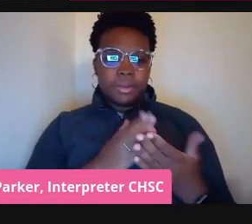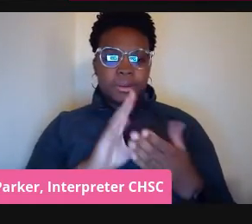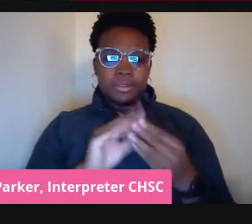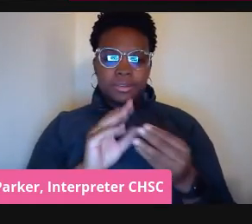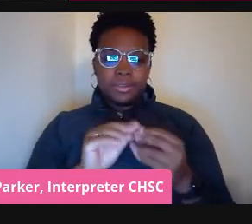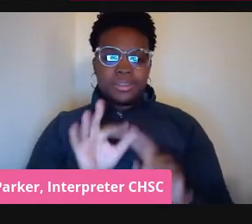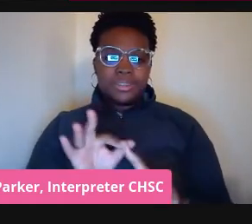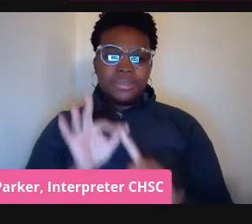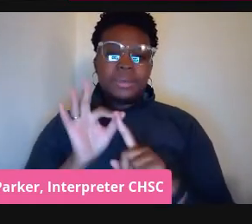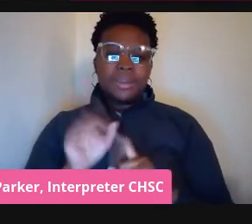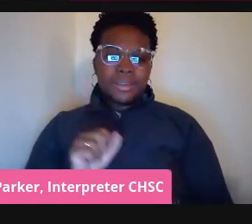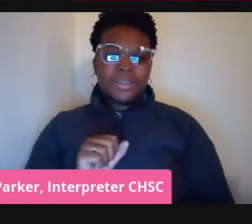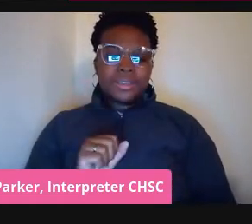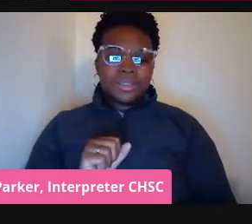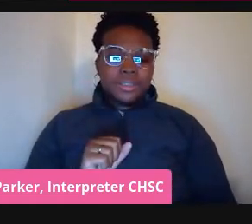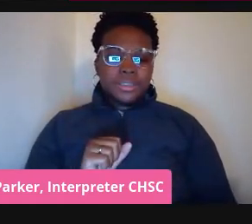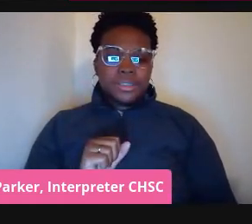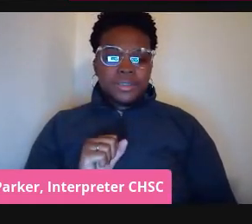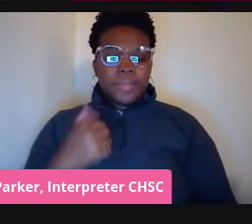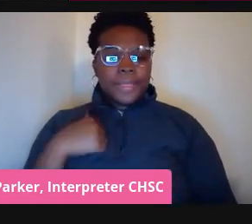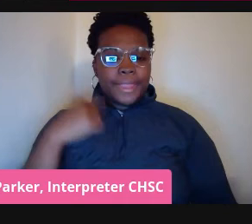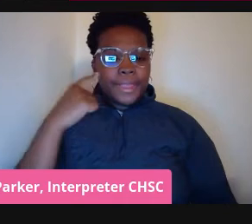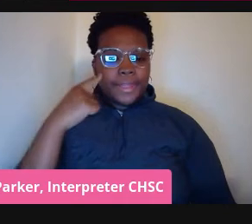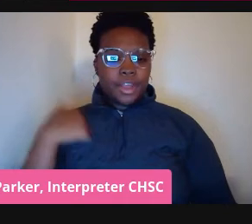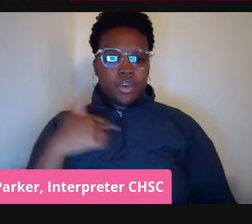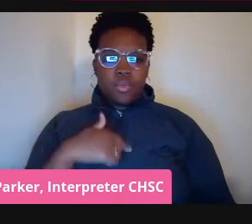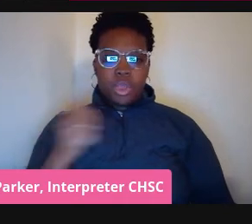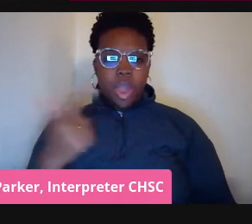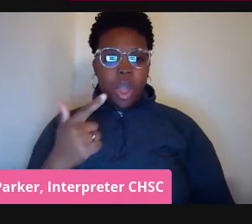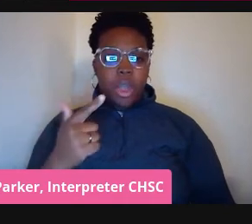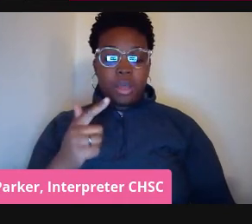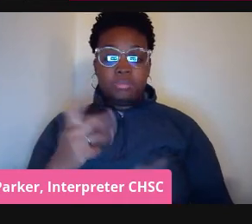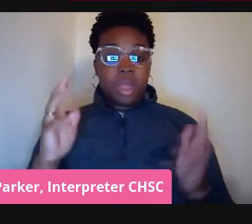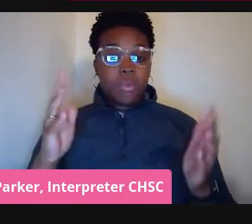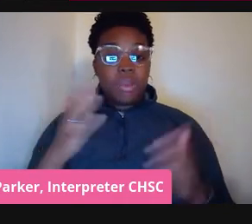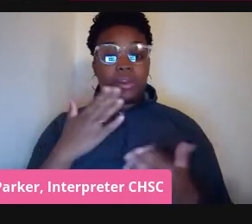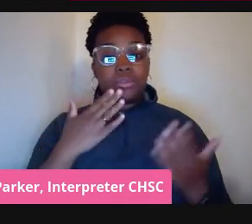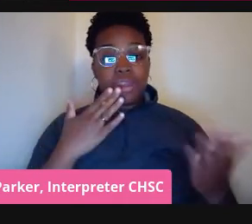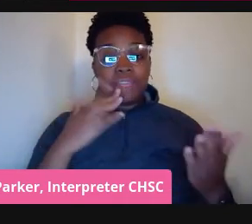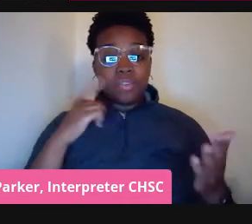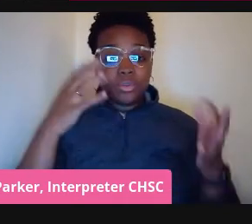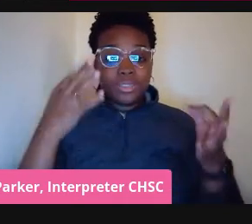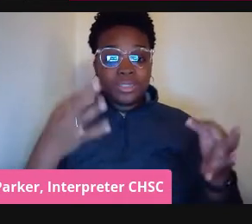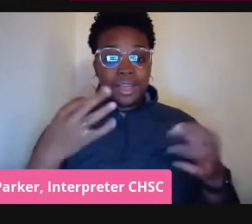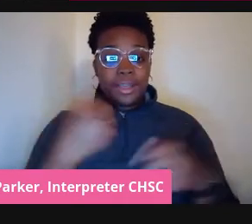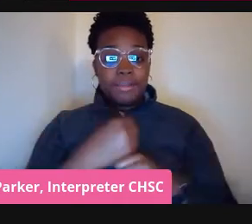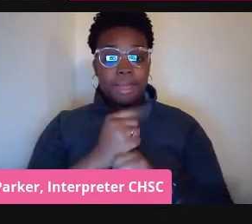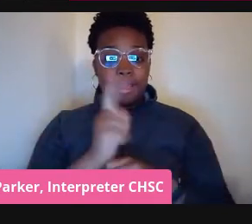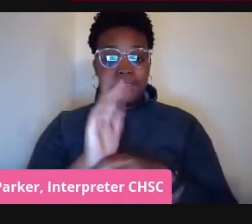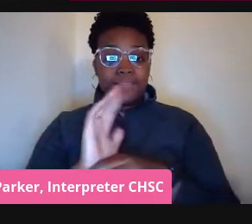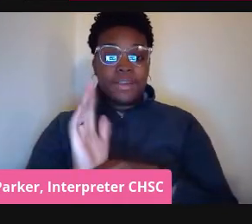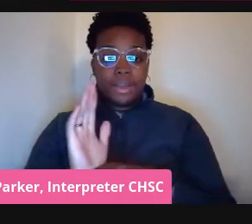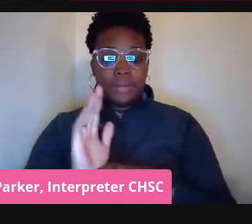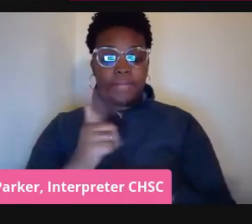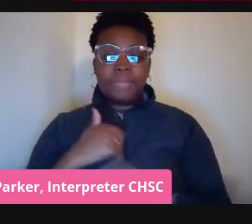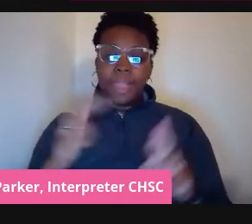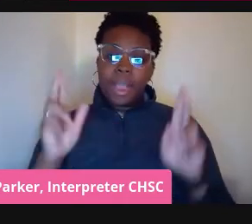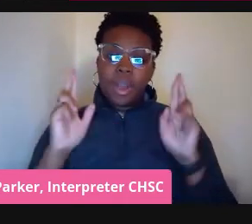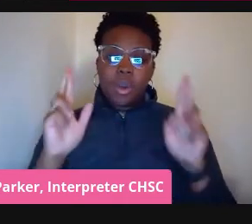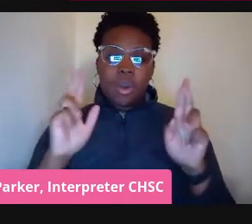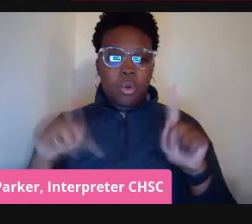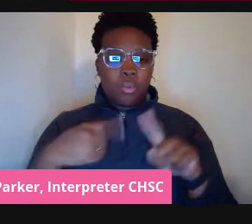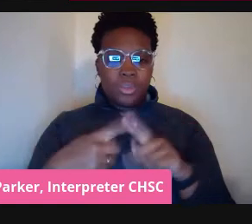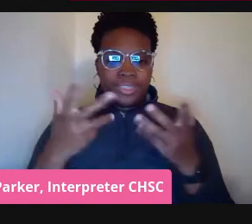And I think we are all already grateful that you did decide to make the film. And I hope that when it is